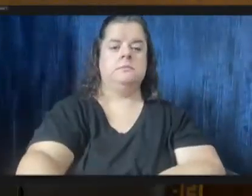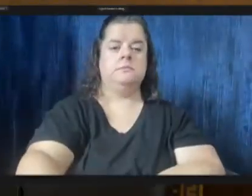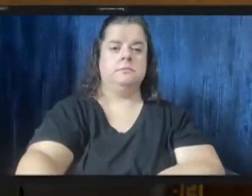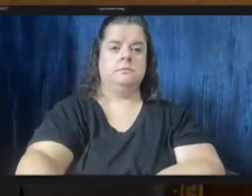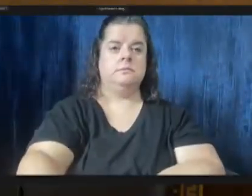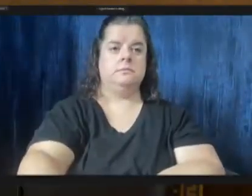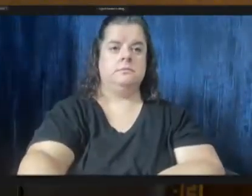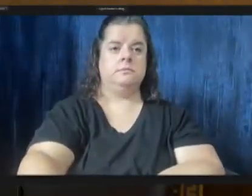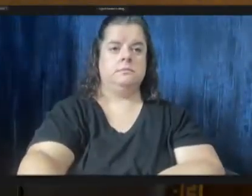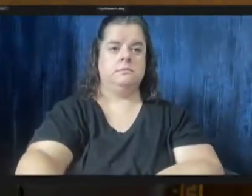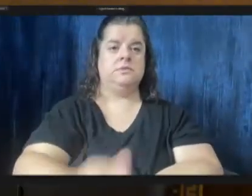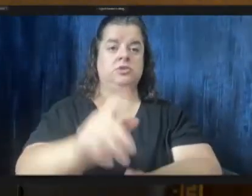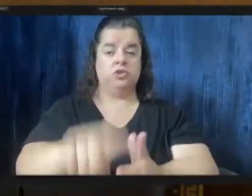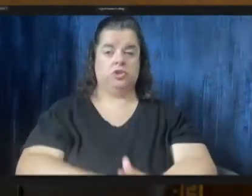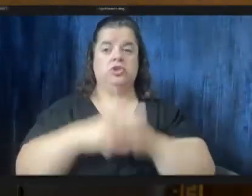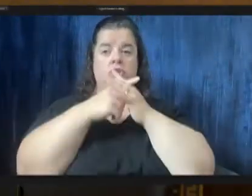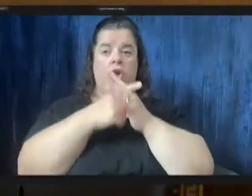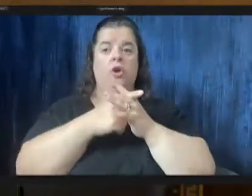starting with